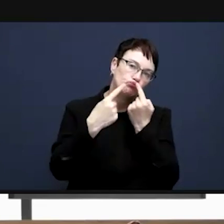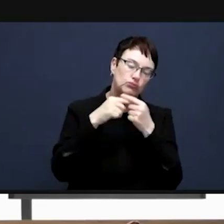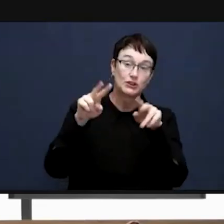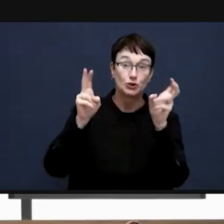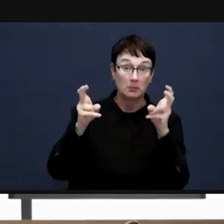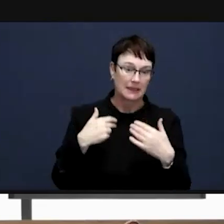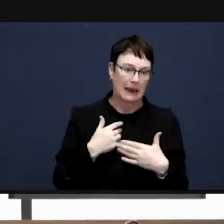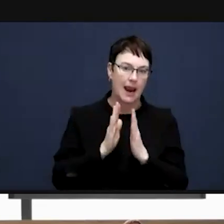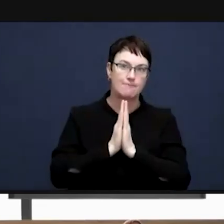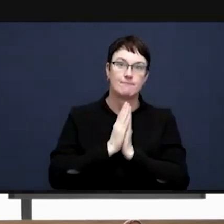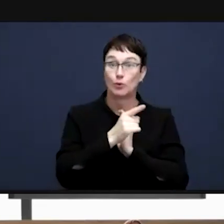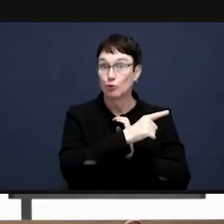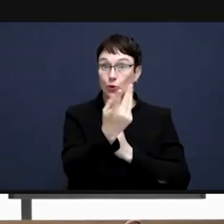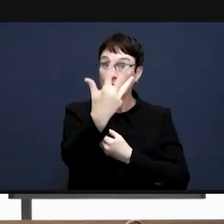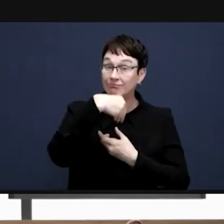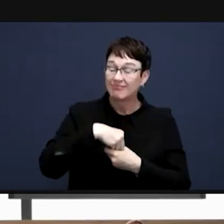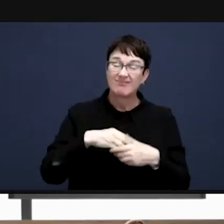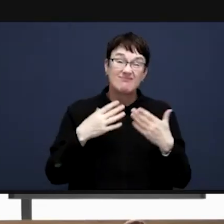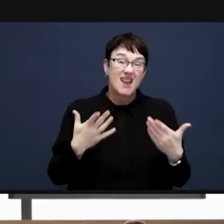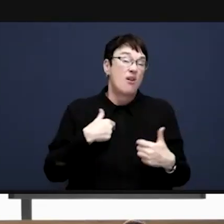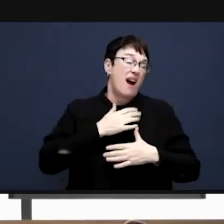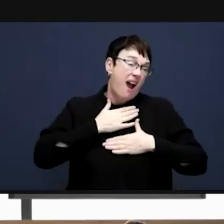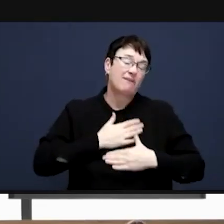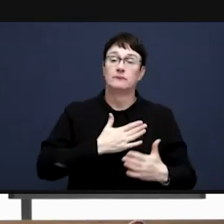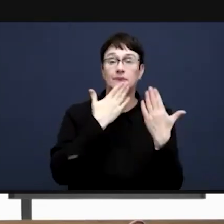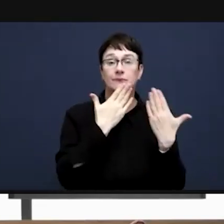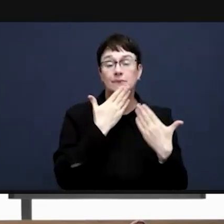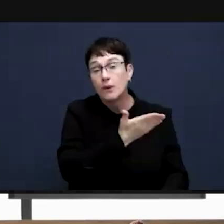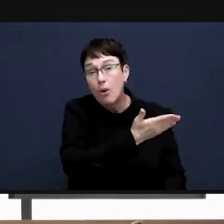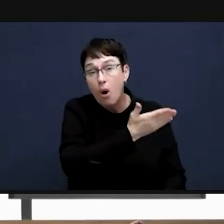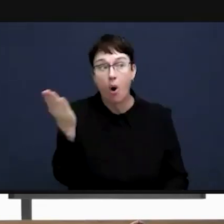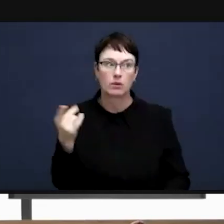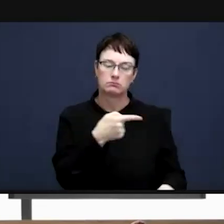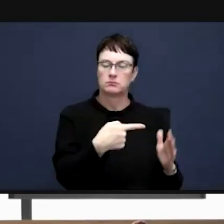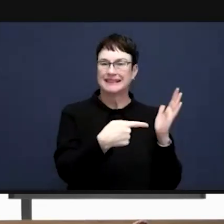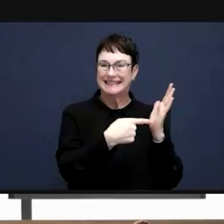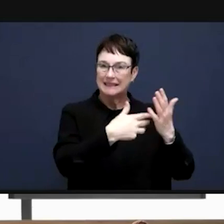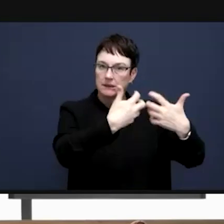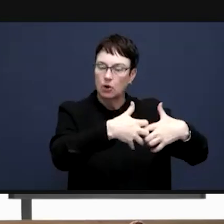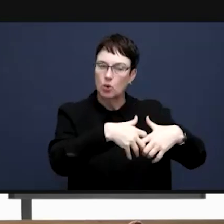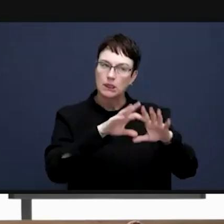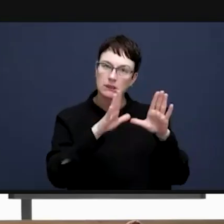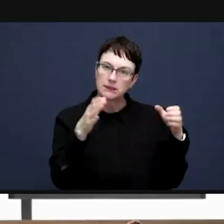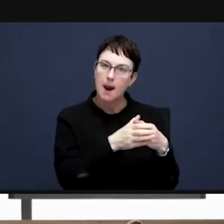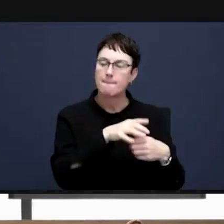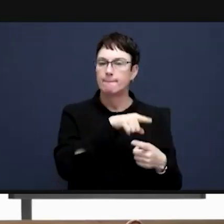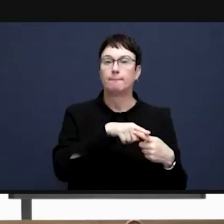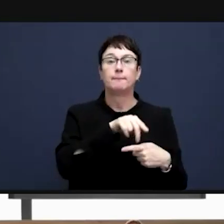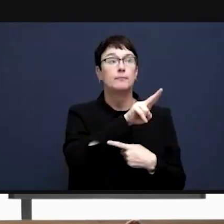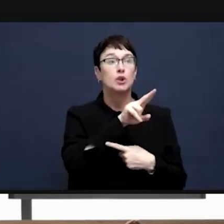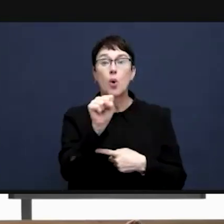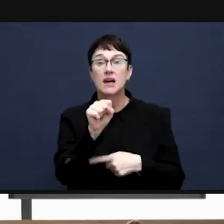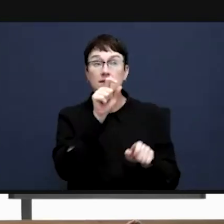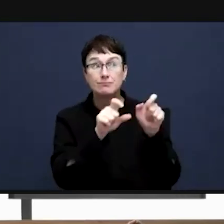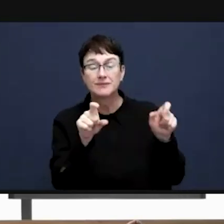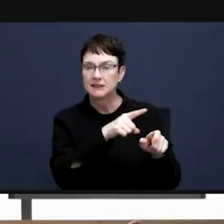to that. And with this, I just want to thank everyone, the technology team here and in the US, and all my US colleagues who have been up very,